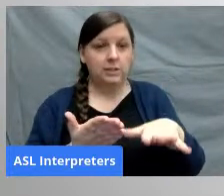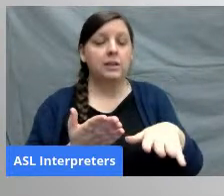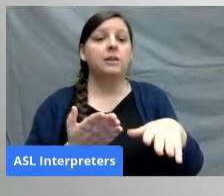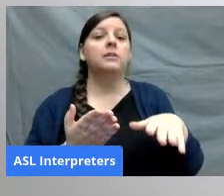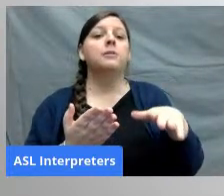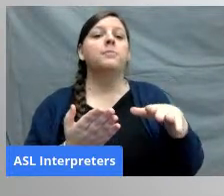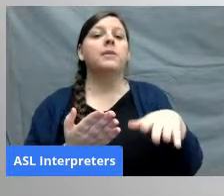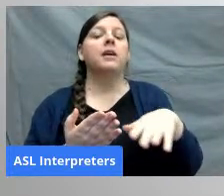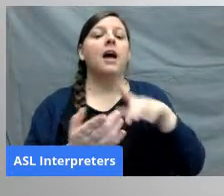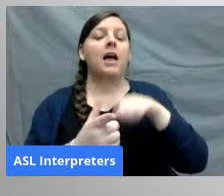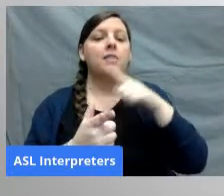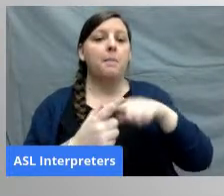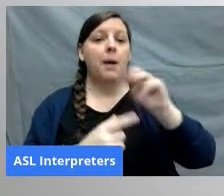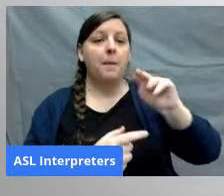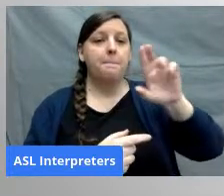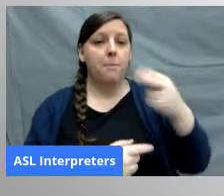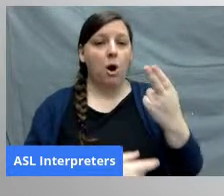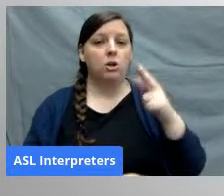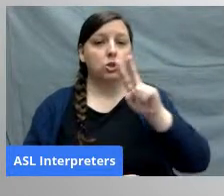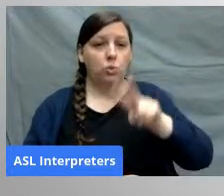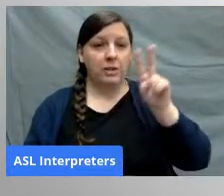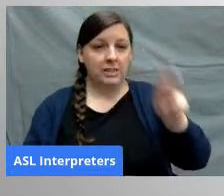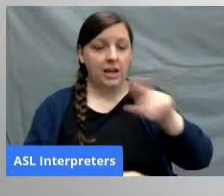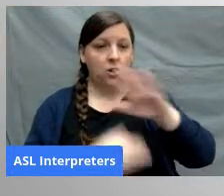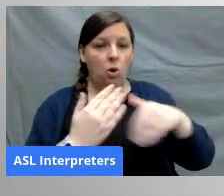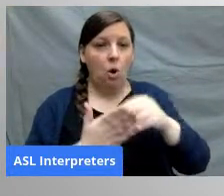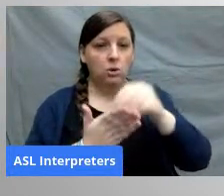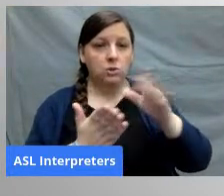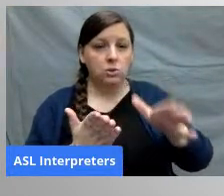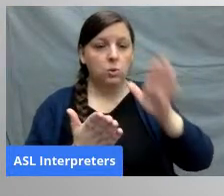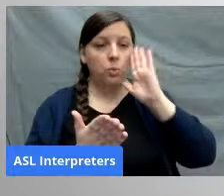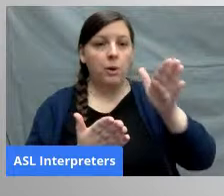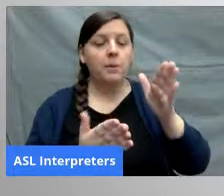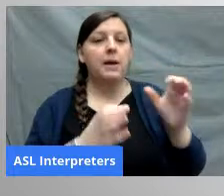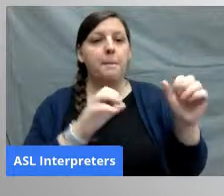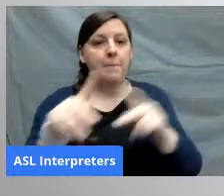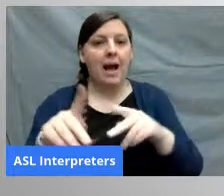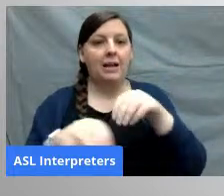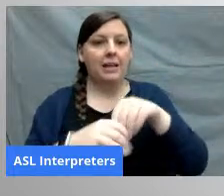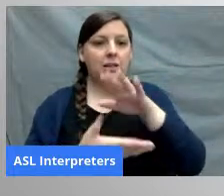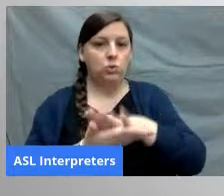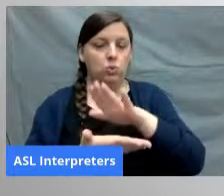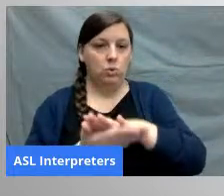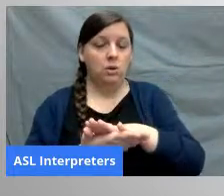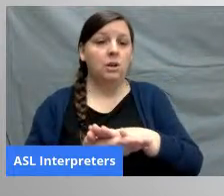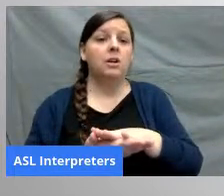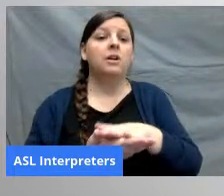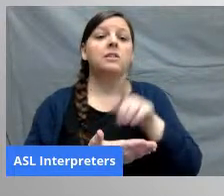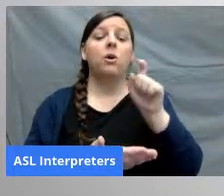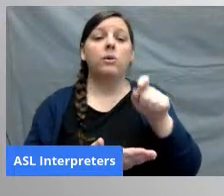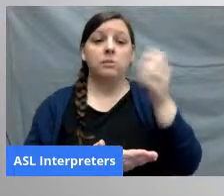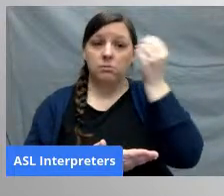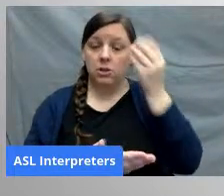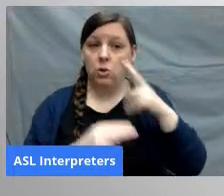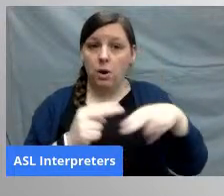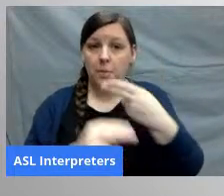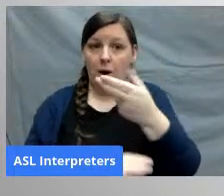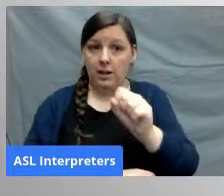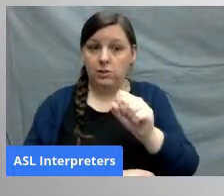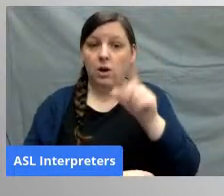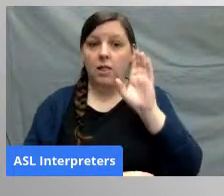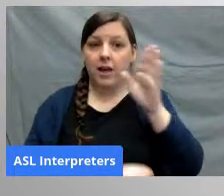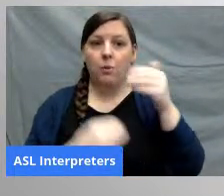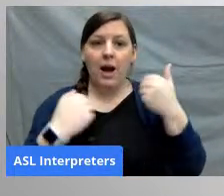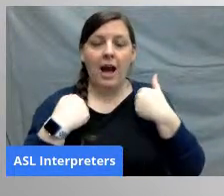back in school. Something to note about our high school is they're going to have a phased-in cohort